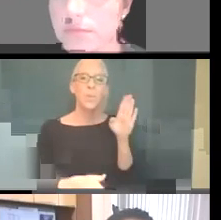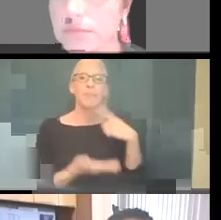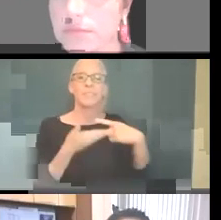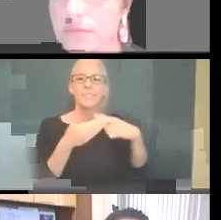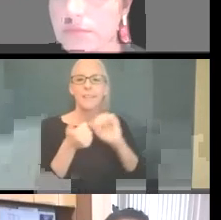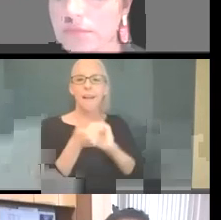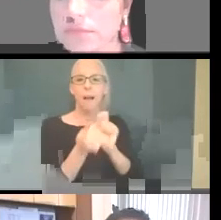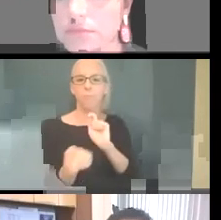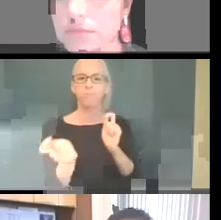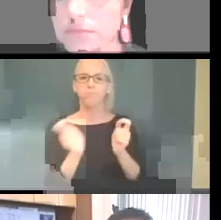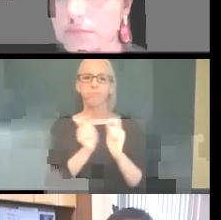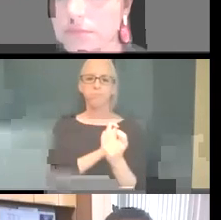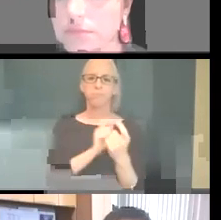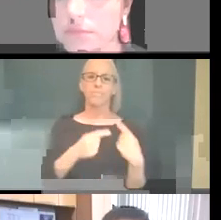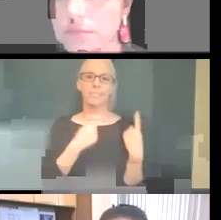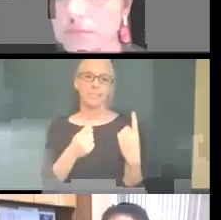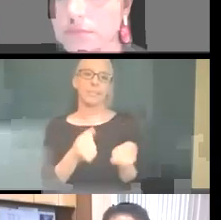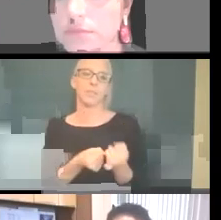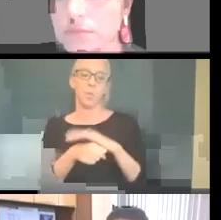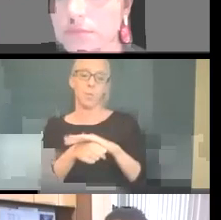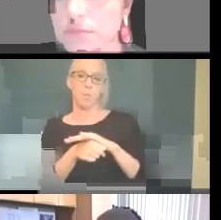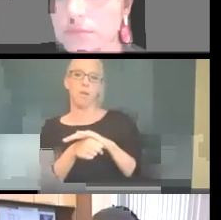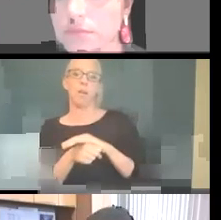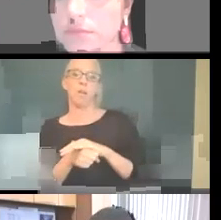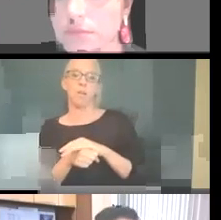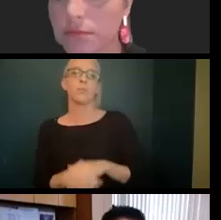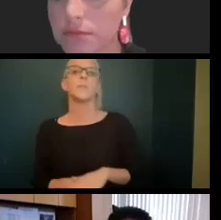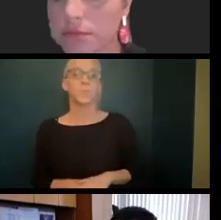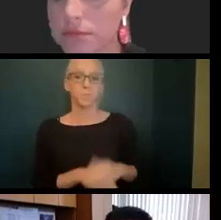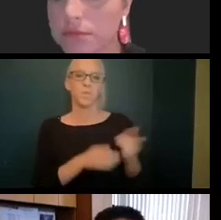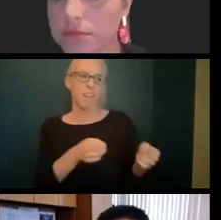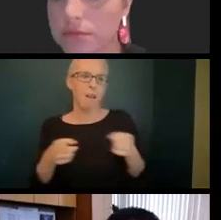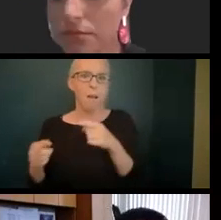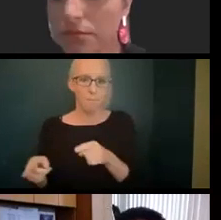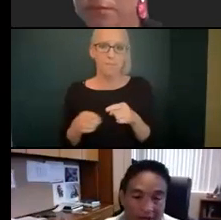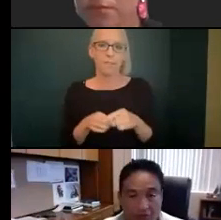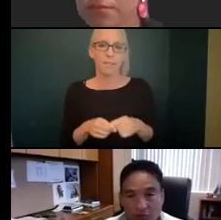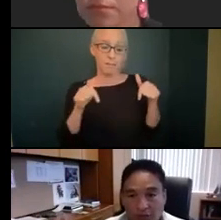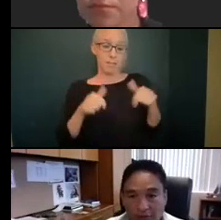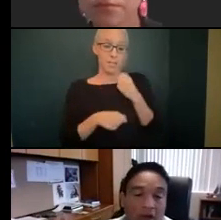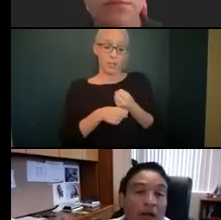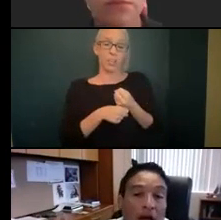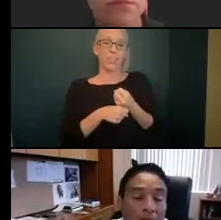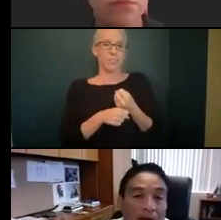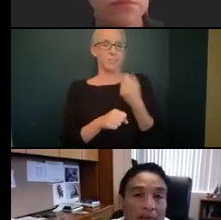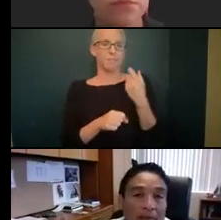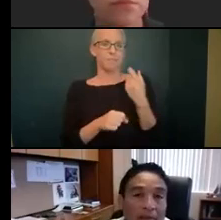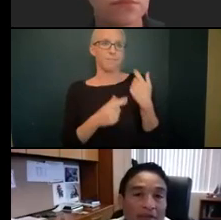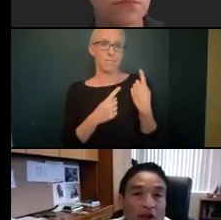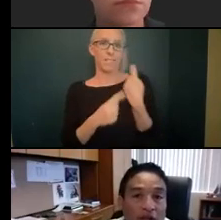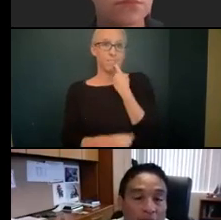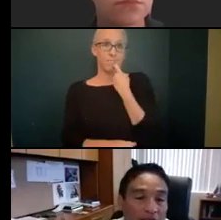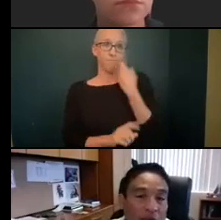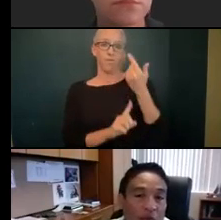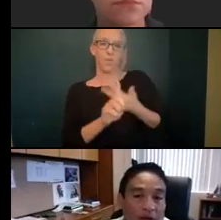changed as the pandemic really rolled through us the last year than this year, specifically the last few months. But let me